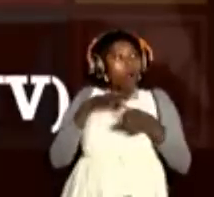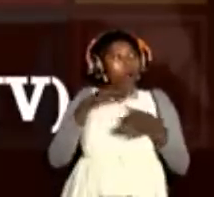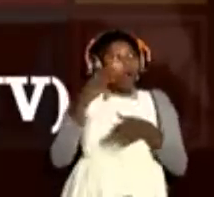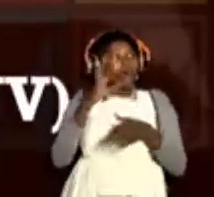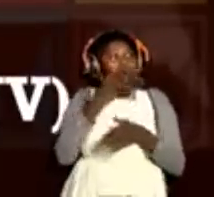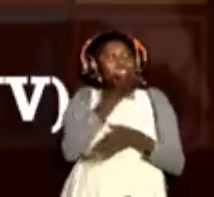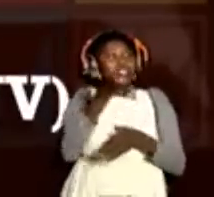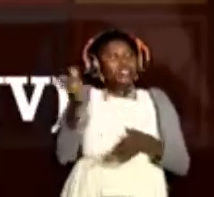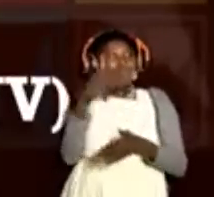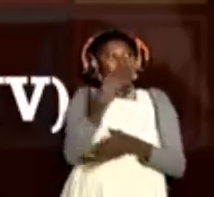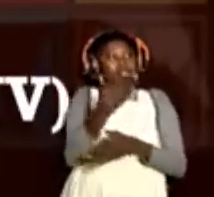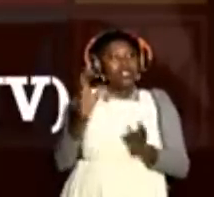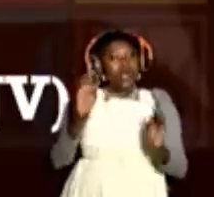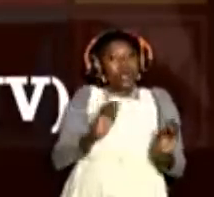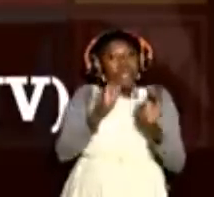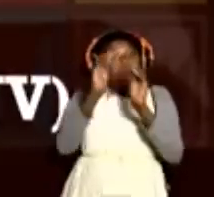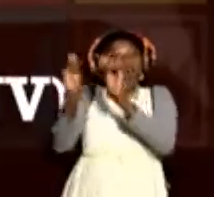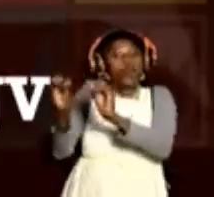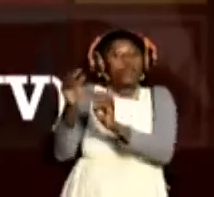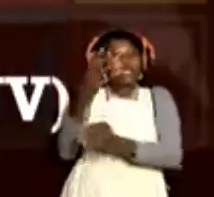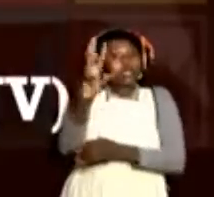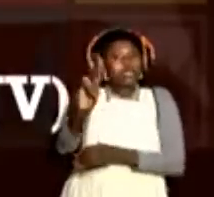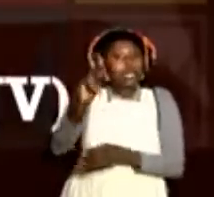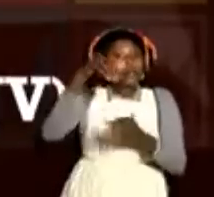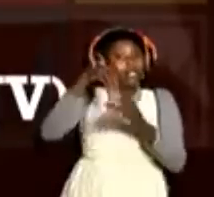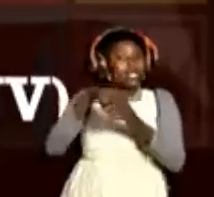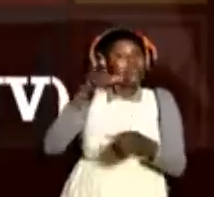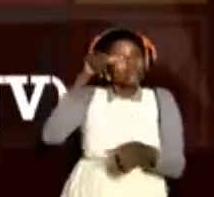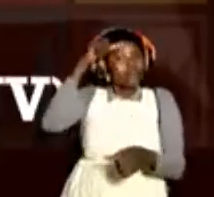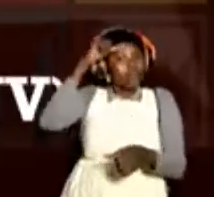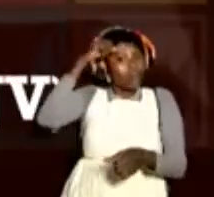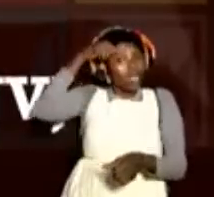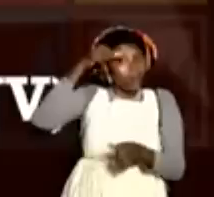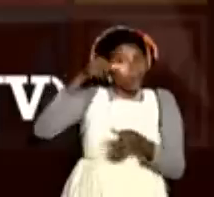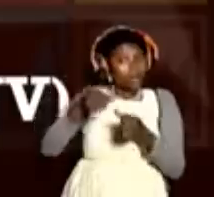Of these things, put them in remembrance,